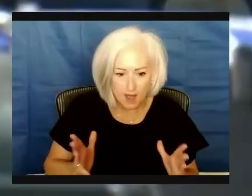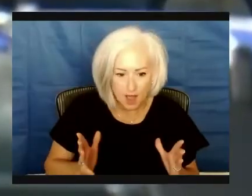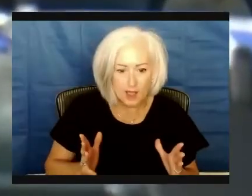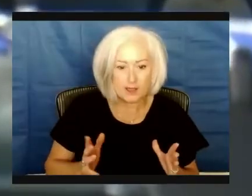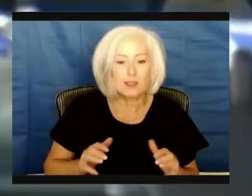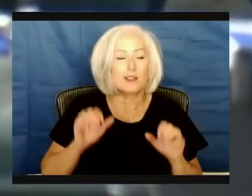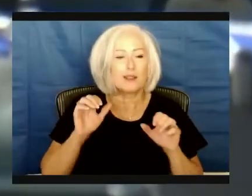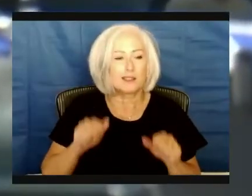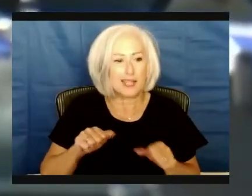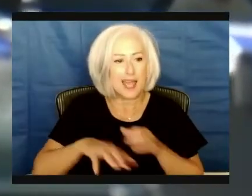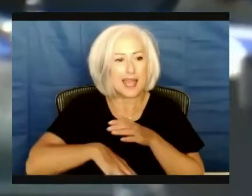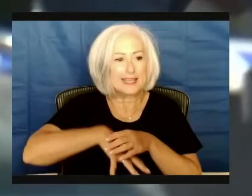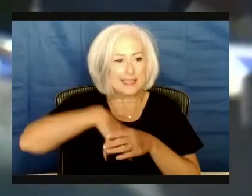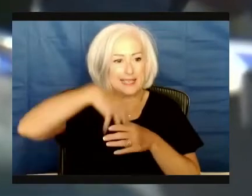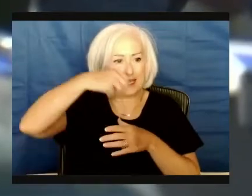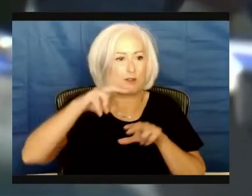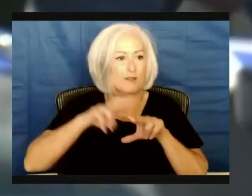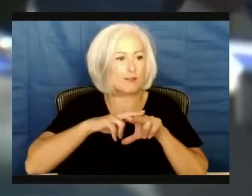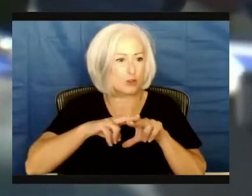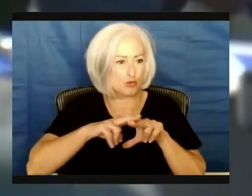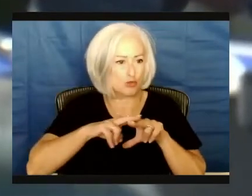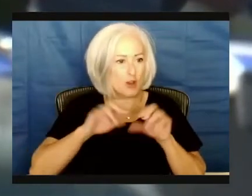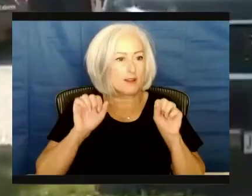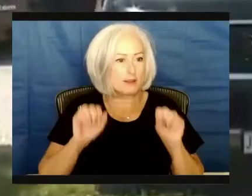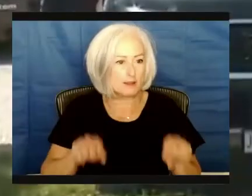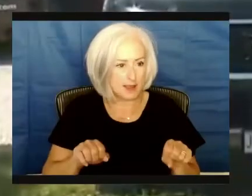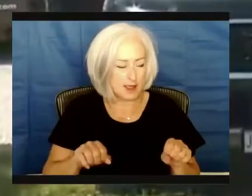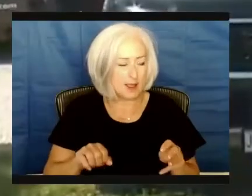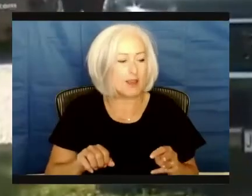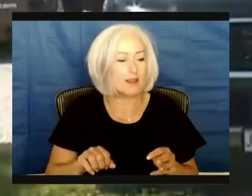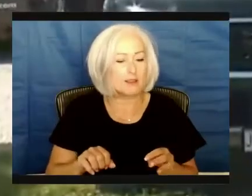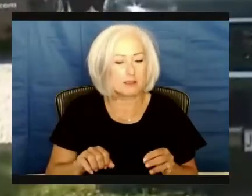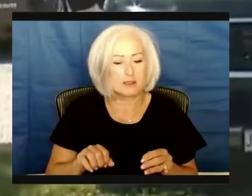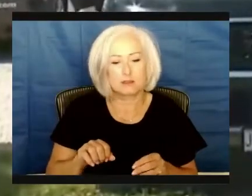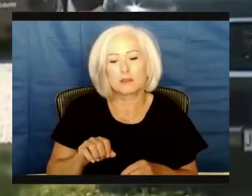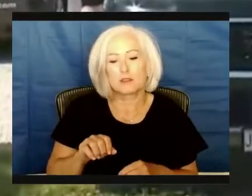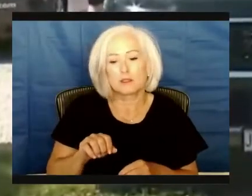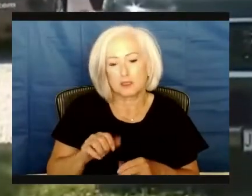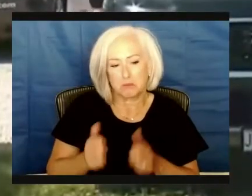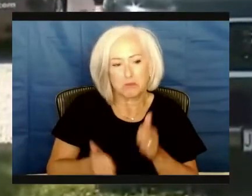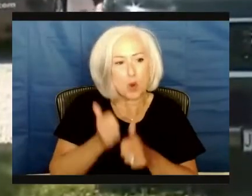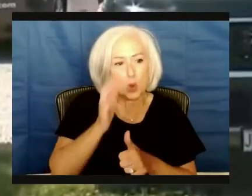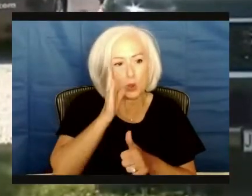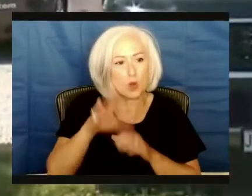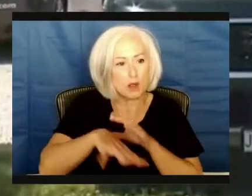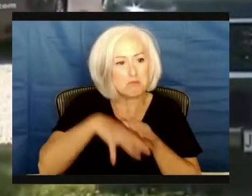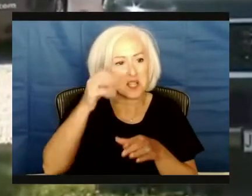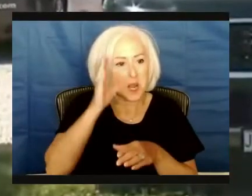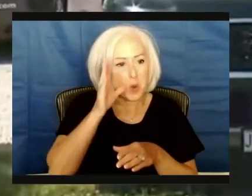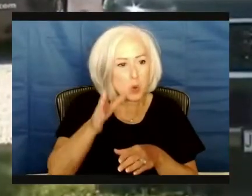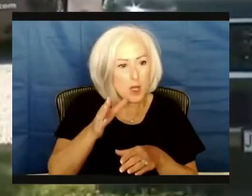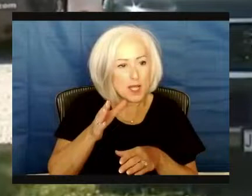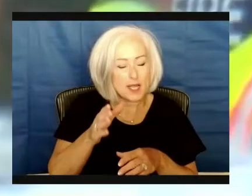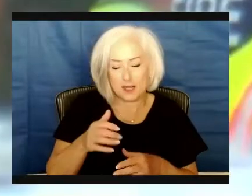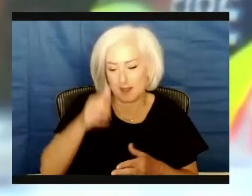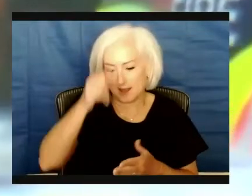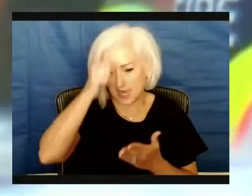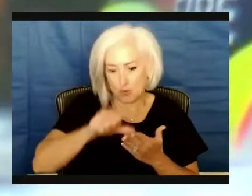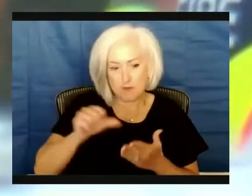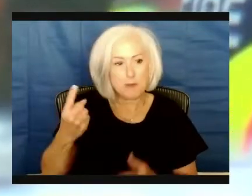able to at the time. And I just remember the man that was able to help